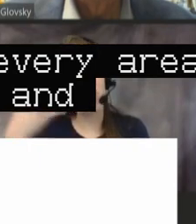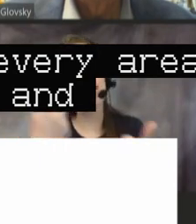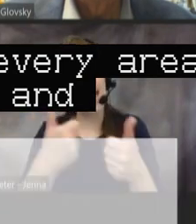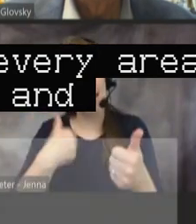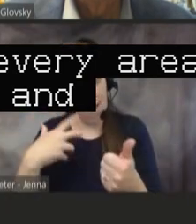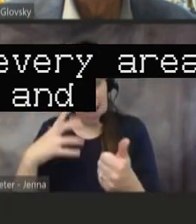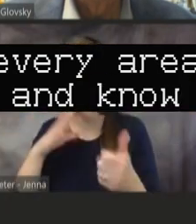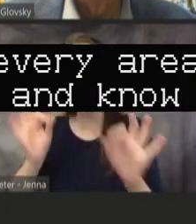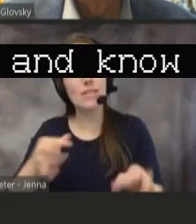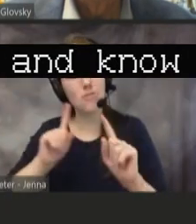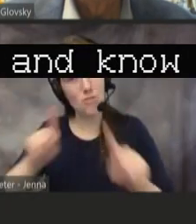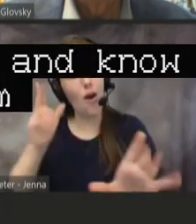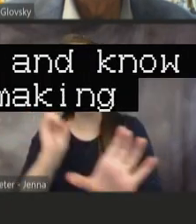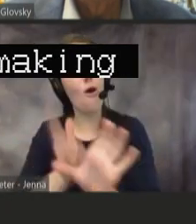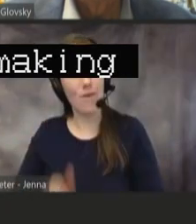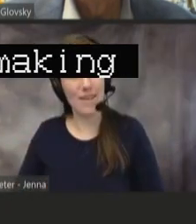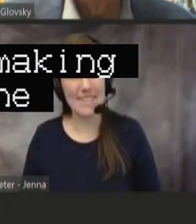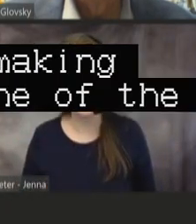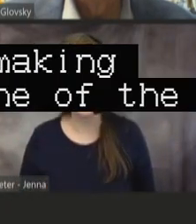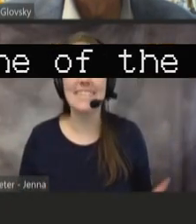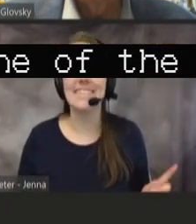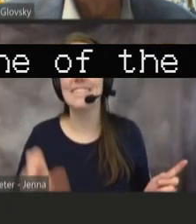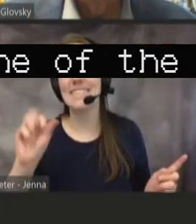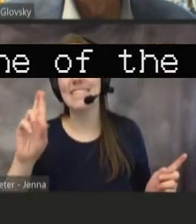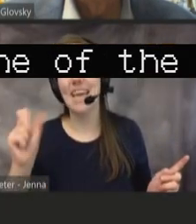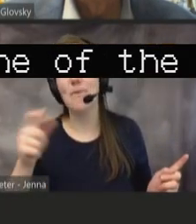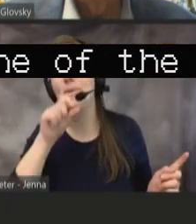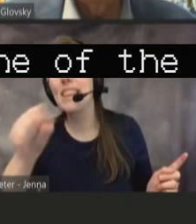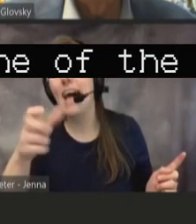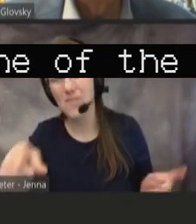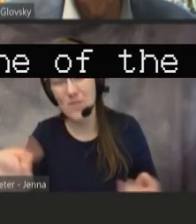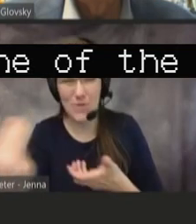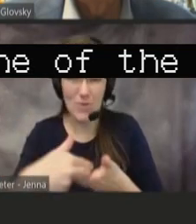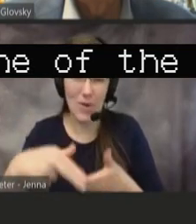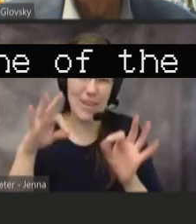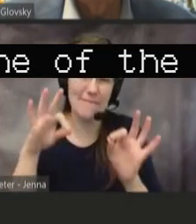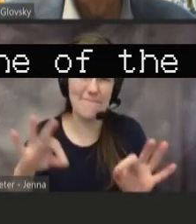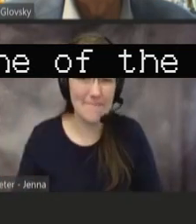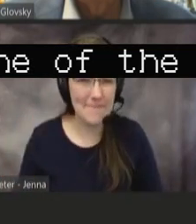year. We would love to have you.